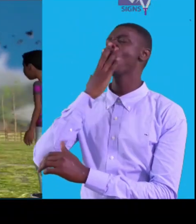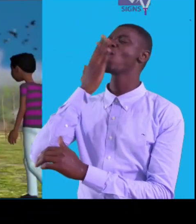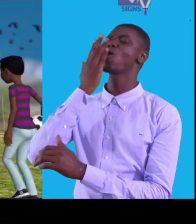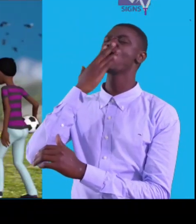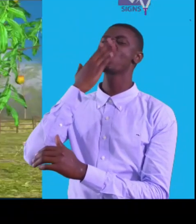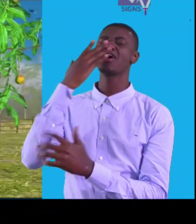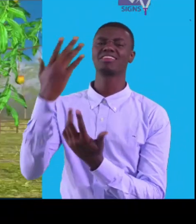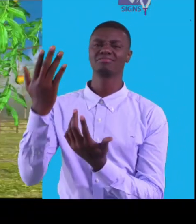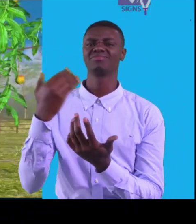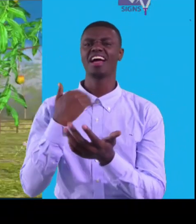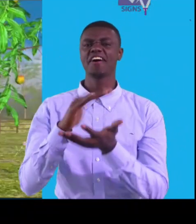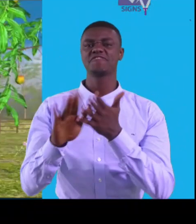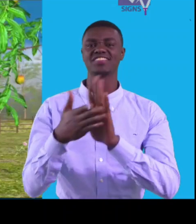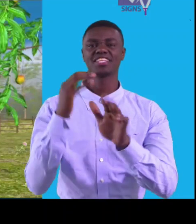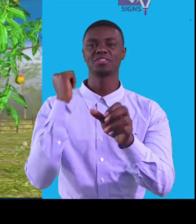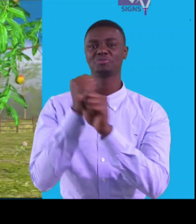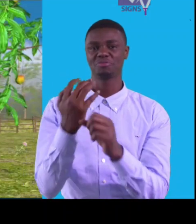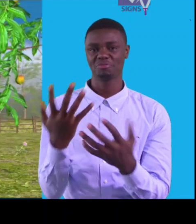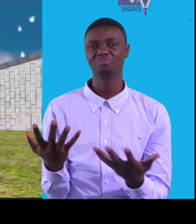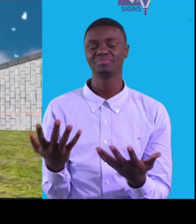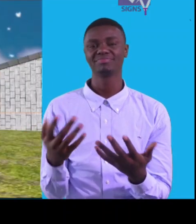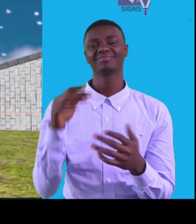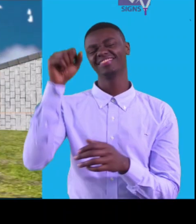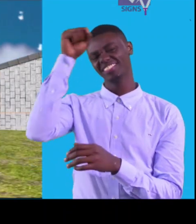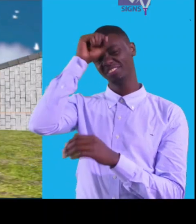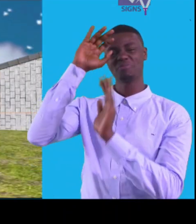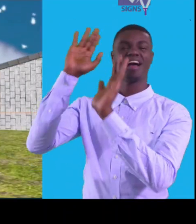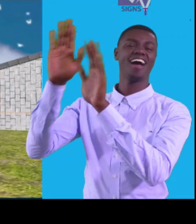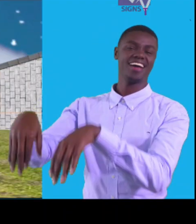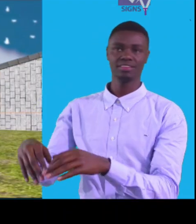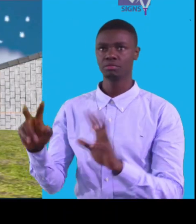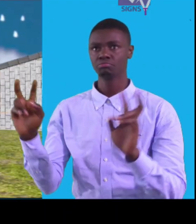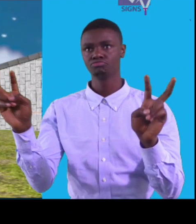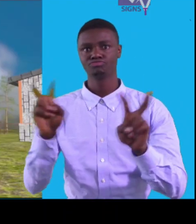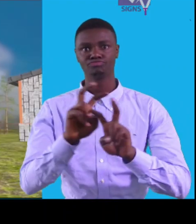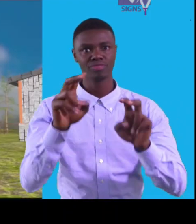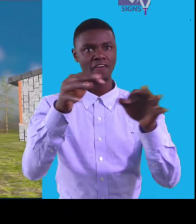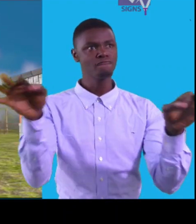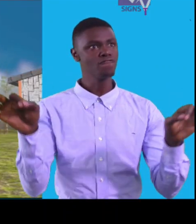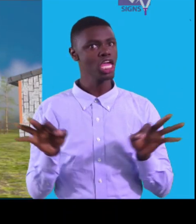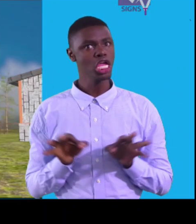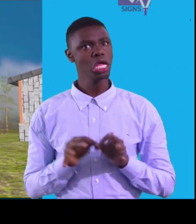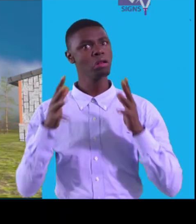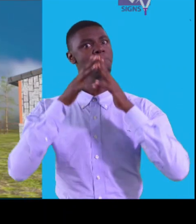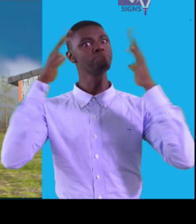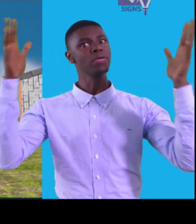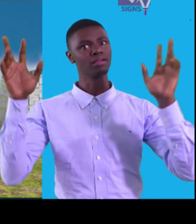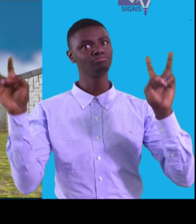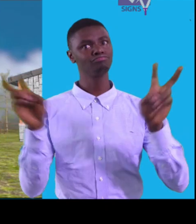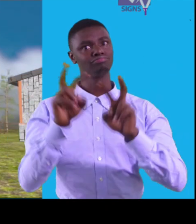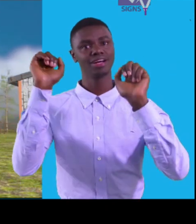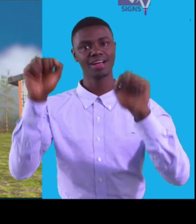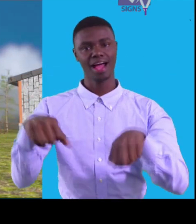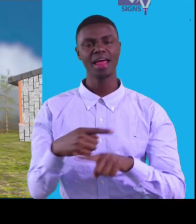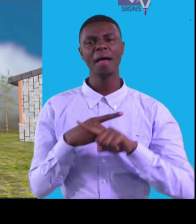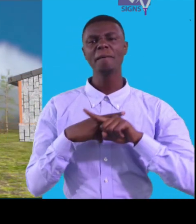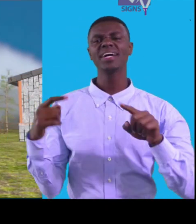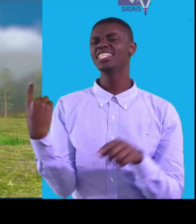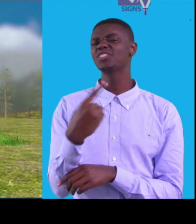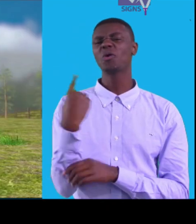Max, it's too boring out here. There is nothing to do. Don't be silly, Lily. Look around. We have a whole yard to